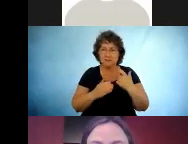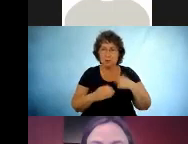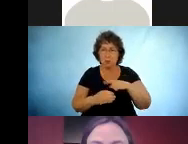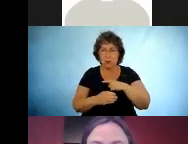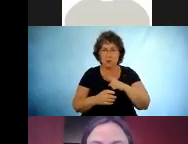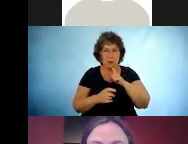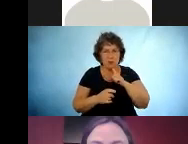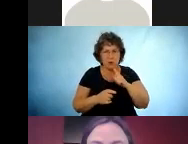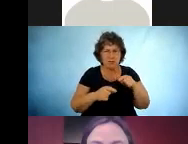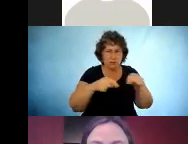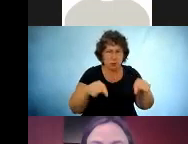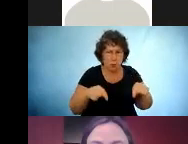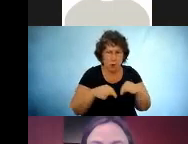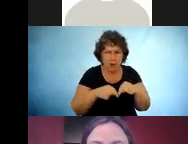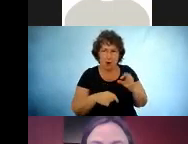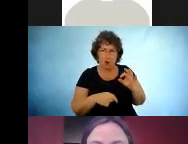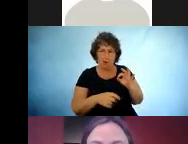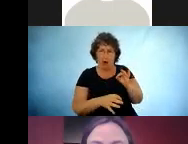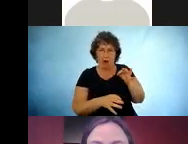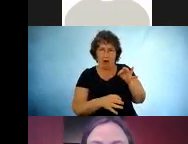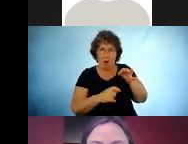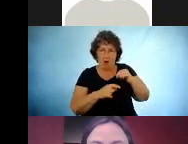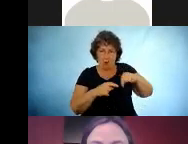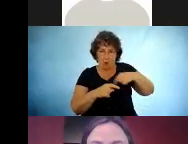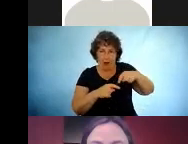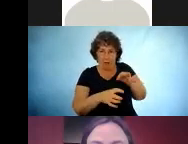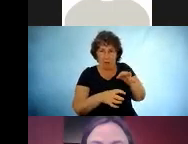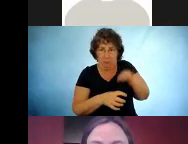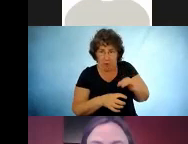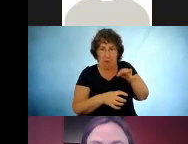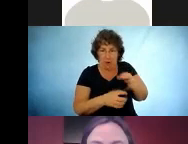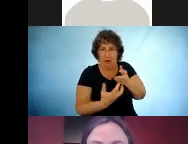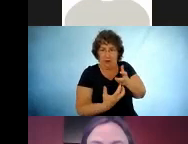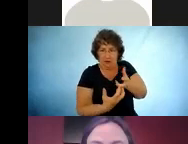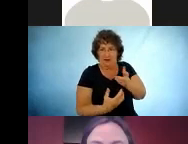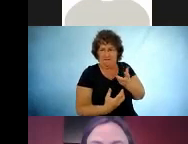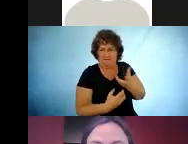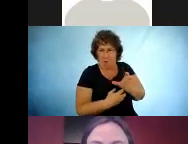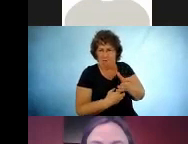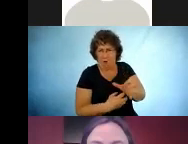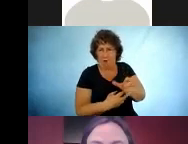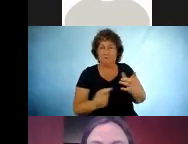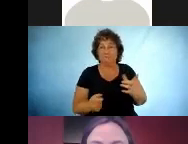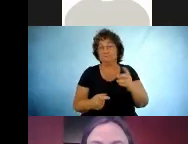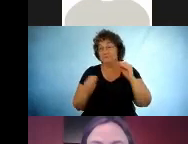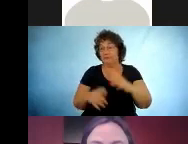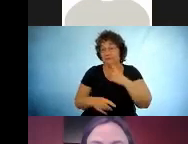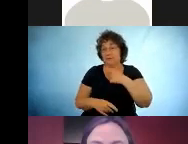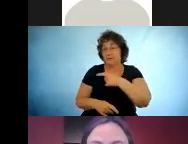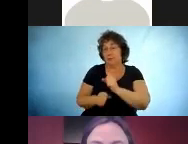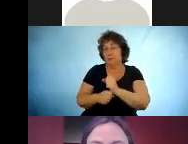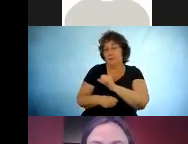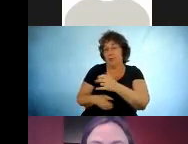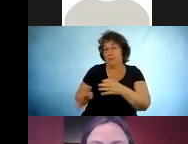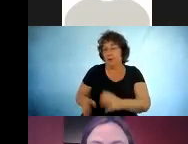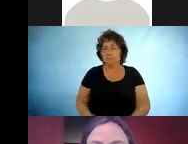into square holes all day as the teacher's excuse we were just made that way. There's no need to be